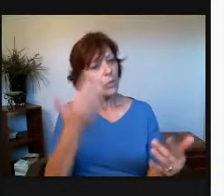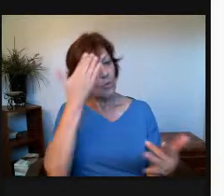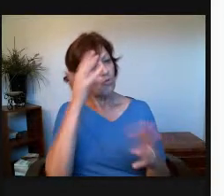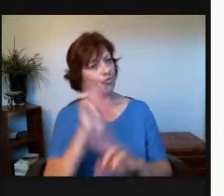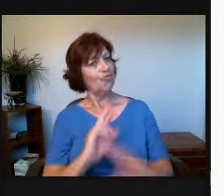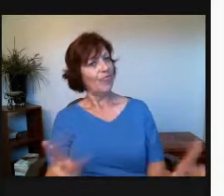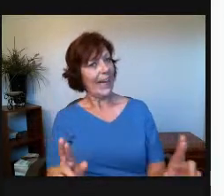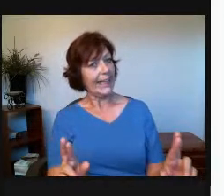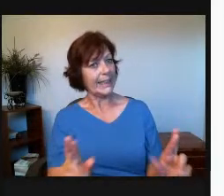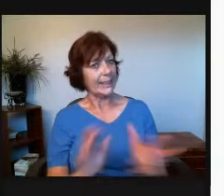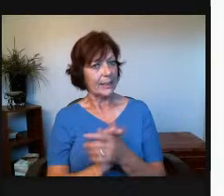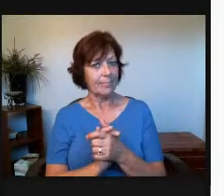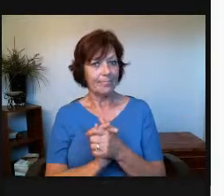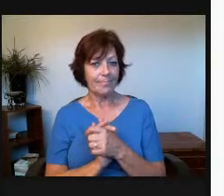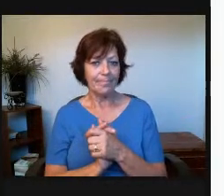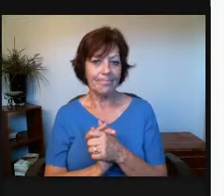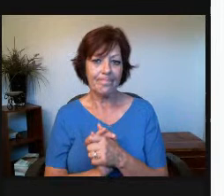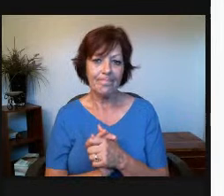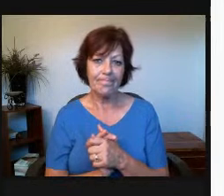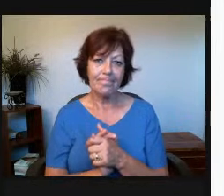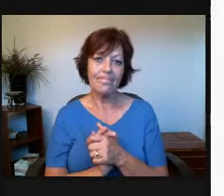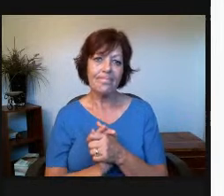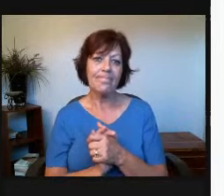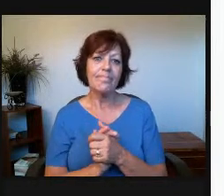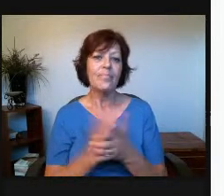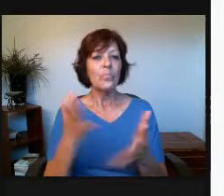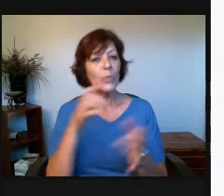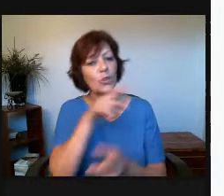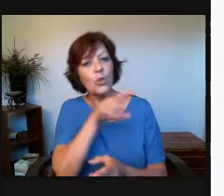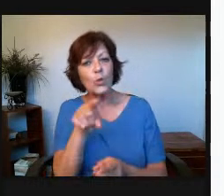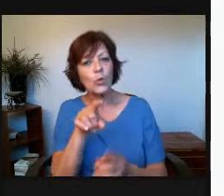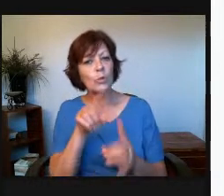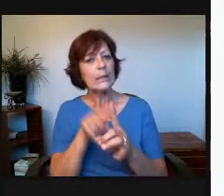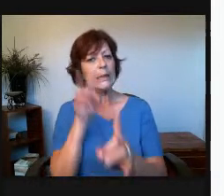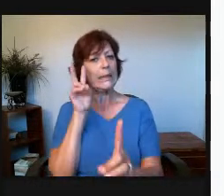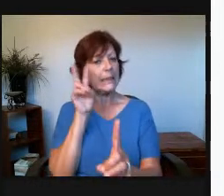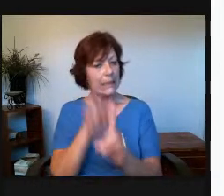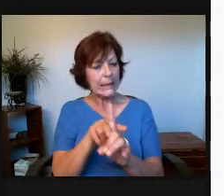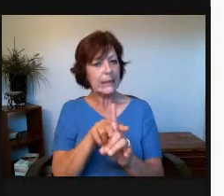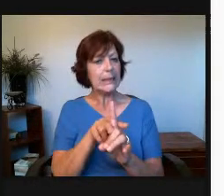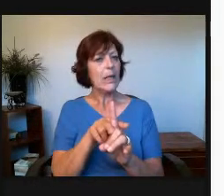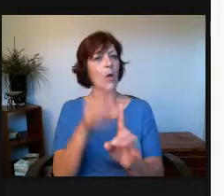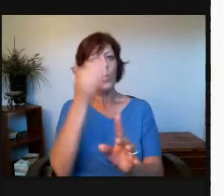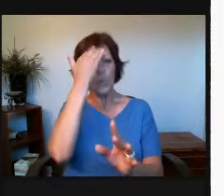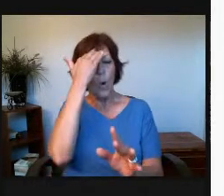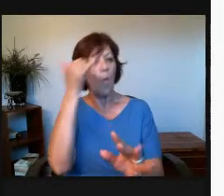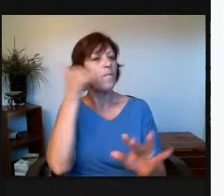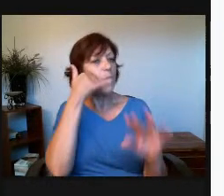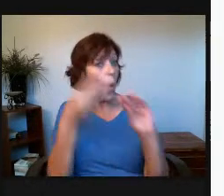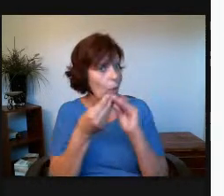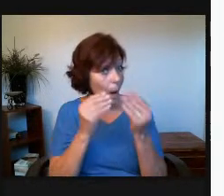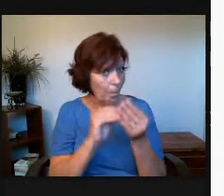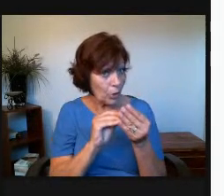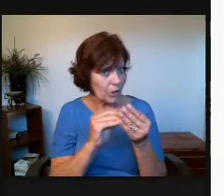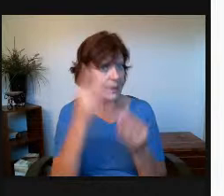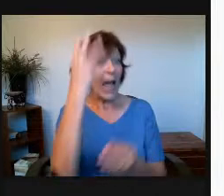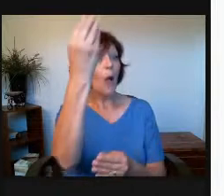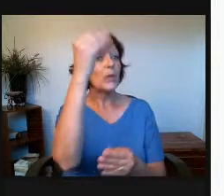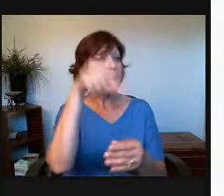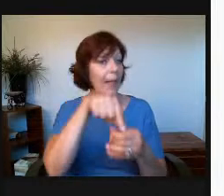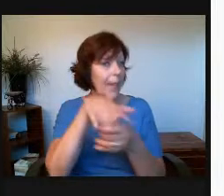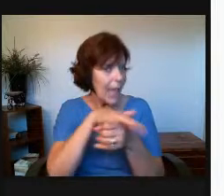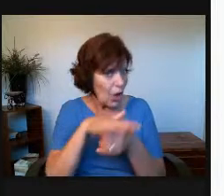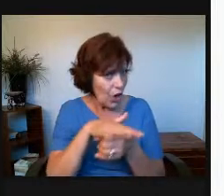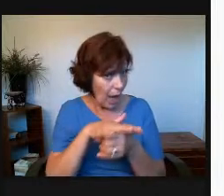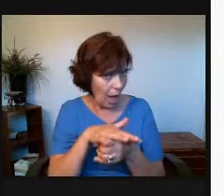this slideshow and this discussion. We want you to designate and know phone numbers of family members outside the area, like Patty Ann talked